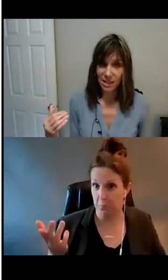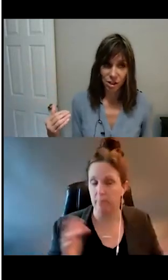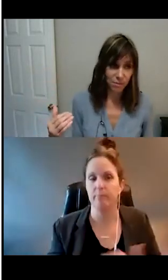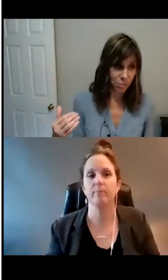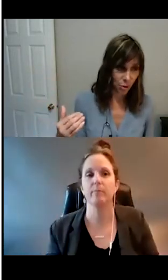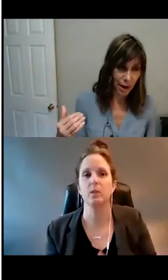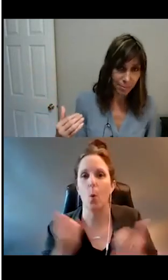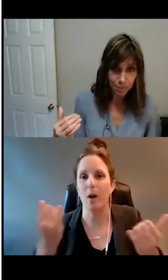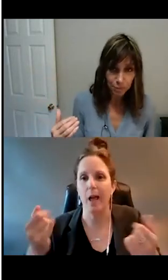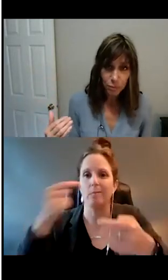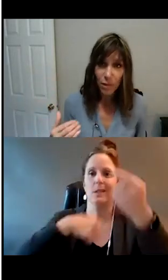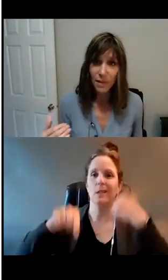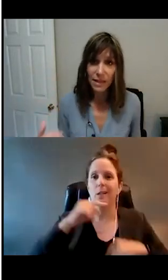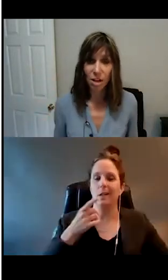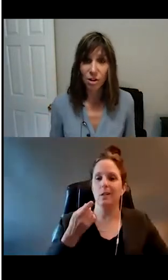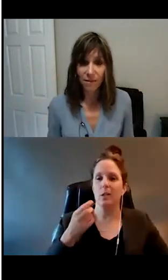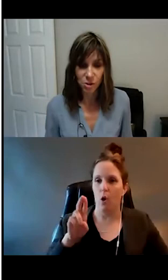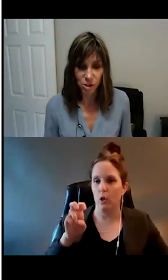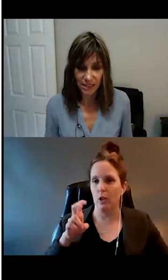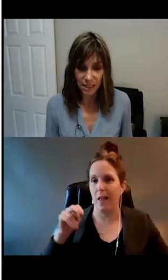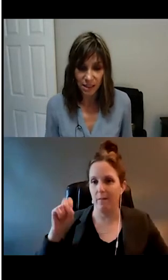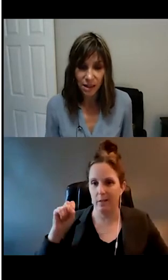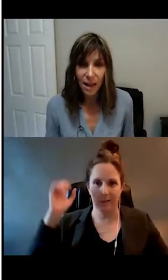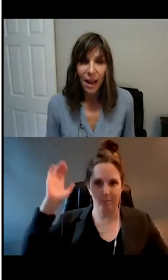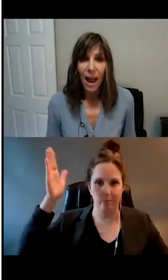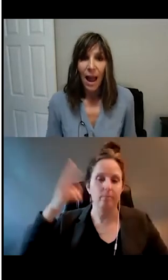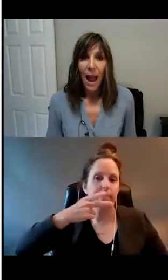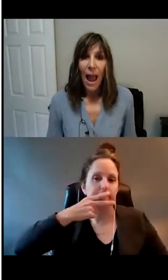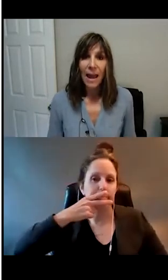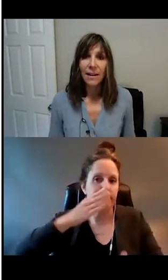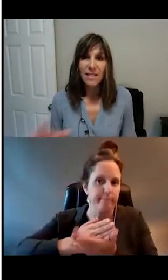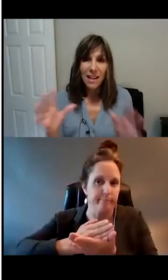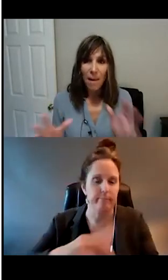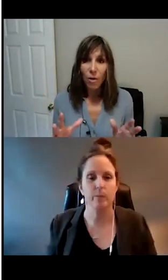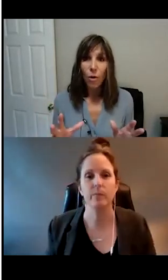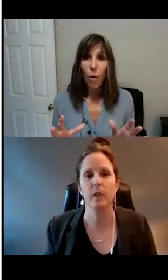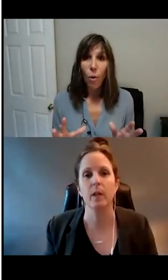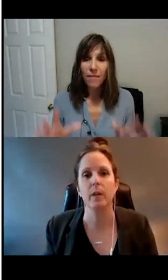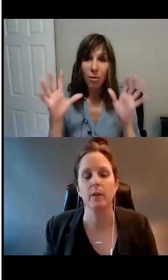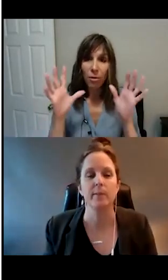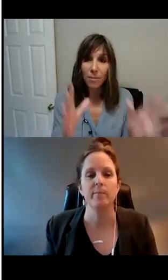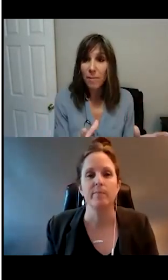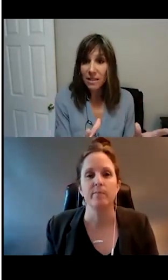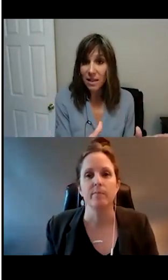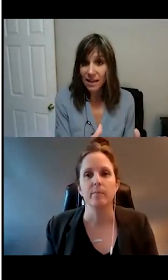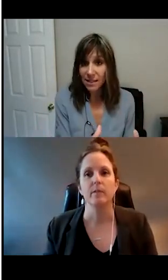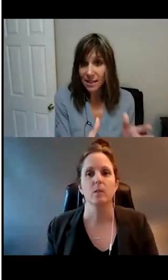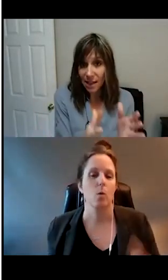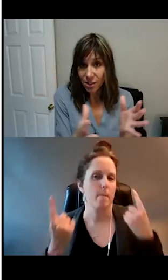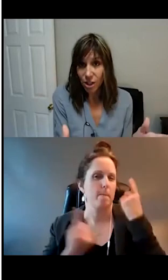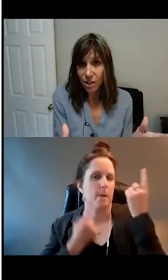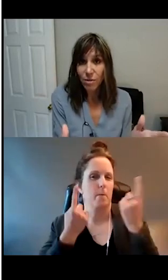smoking cessation program that Dr. Evans presented, and think about if that were implemented in